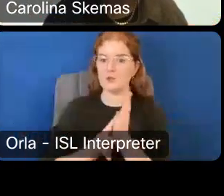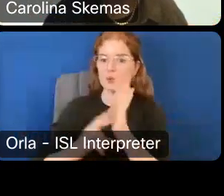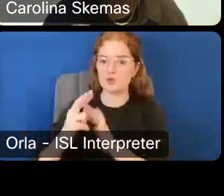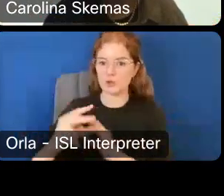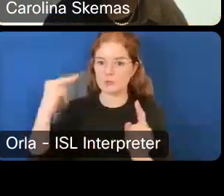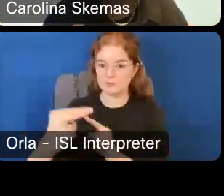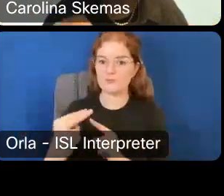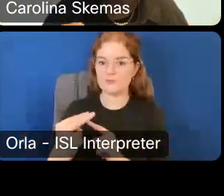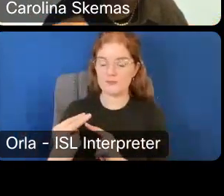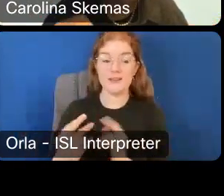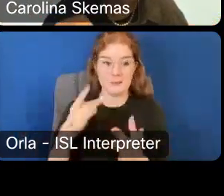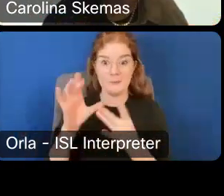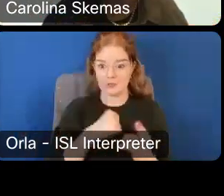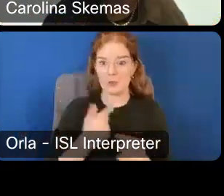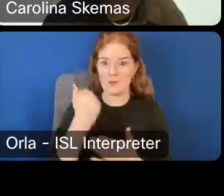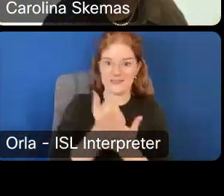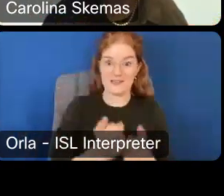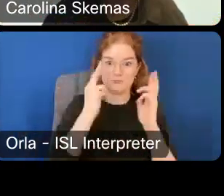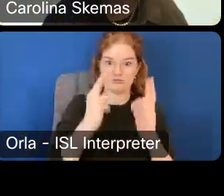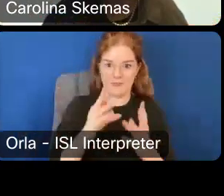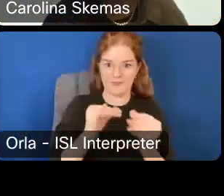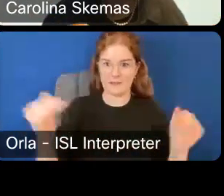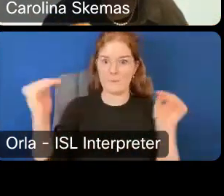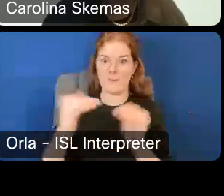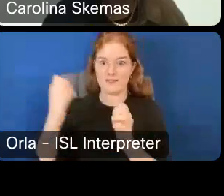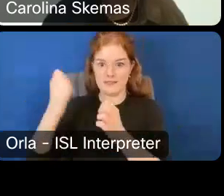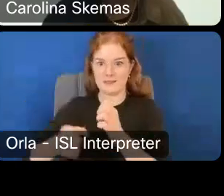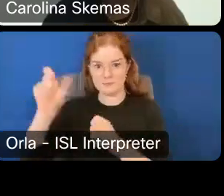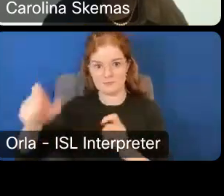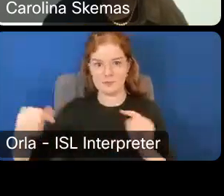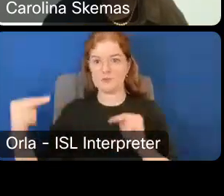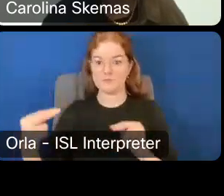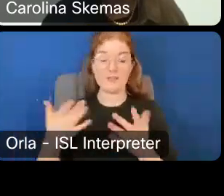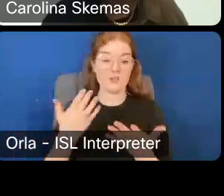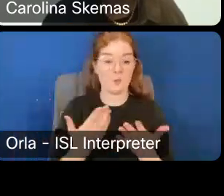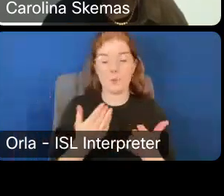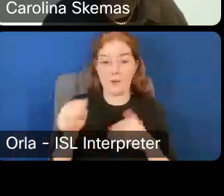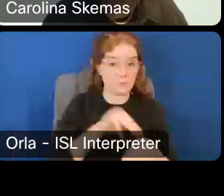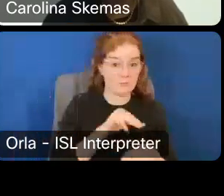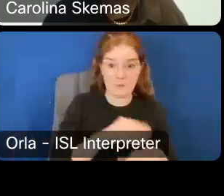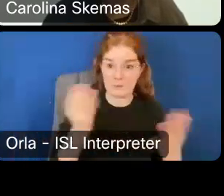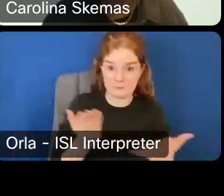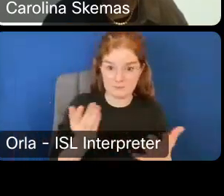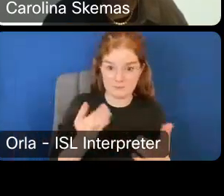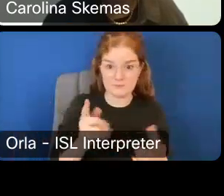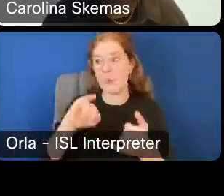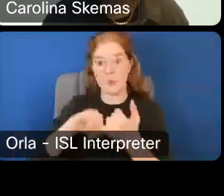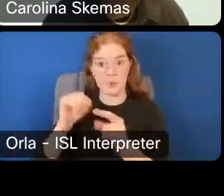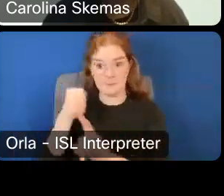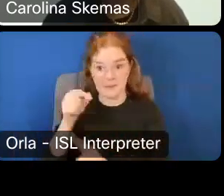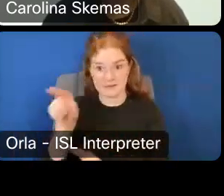clarity that we're designing the right things to begin with. So what is really the problem? Who is that a problem